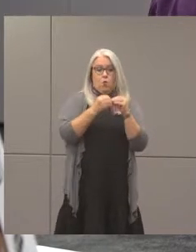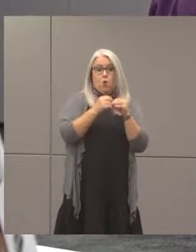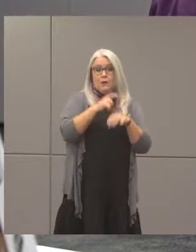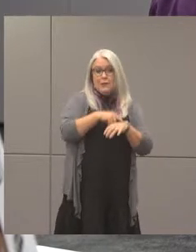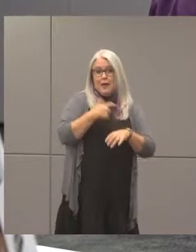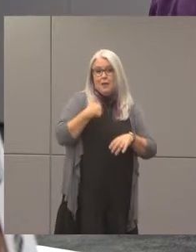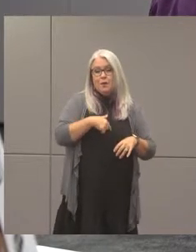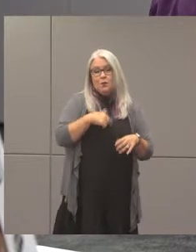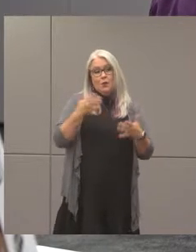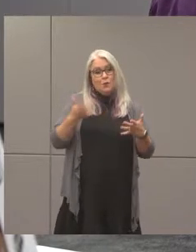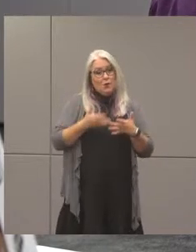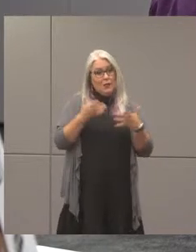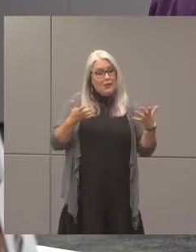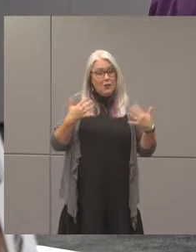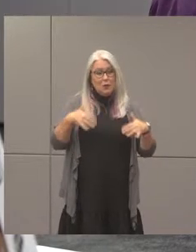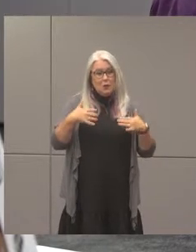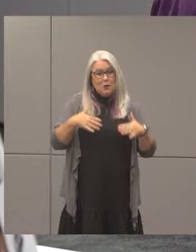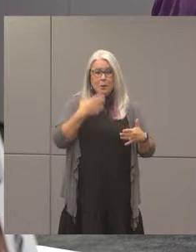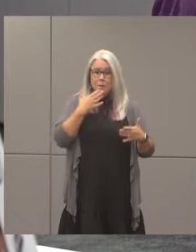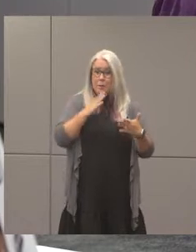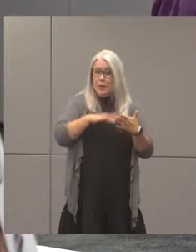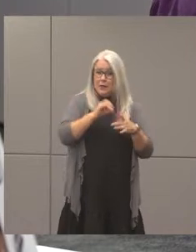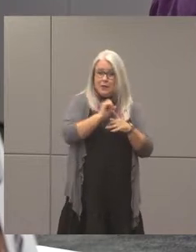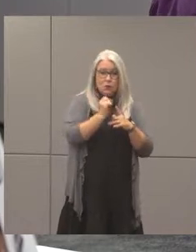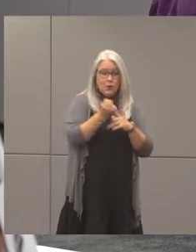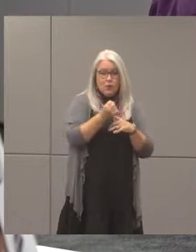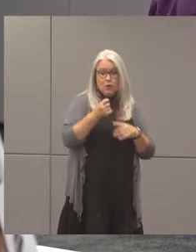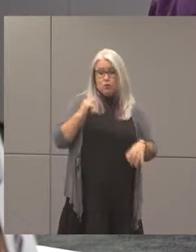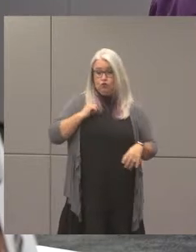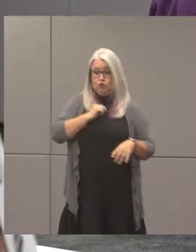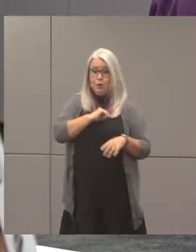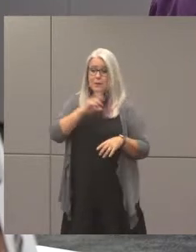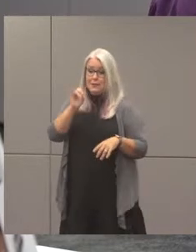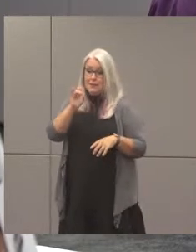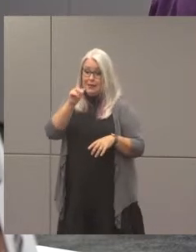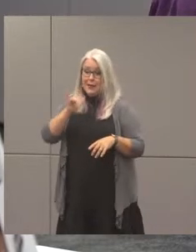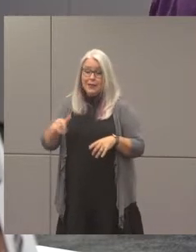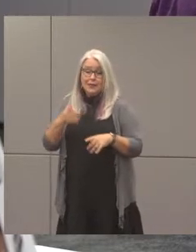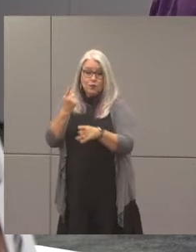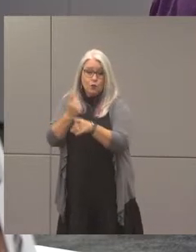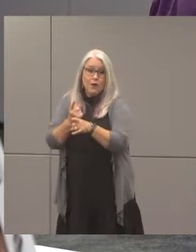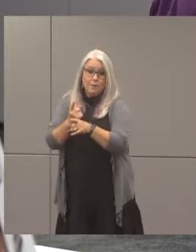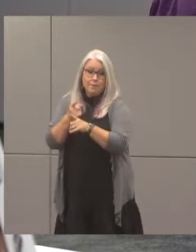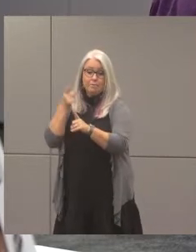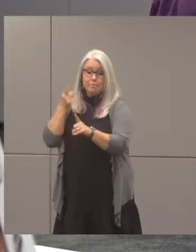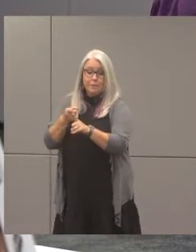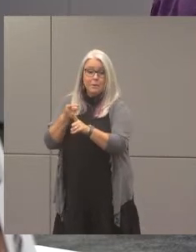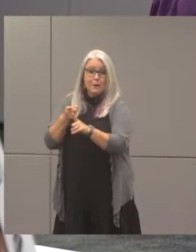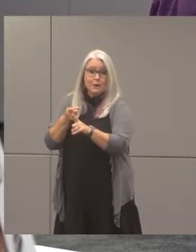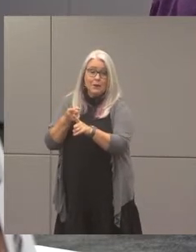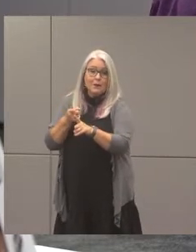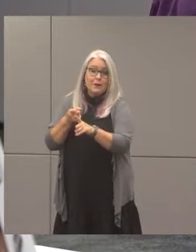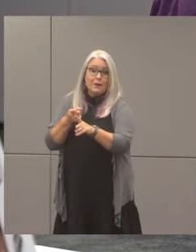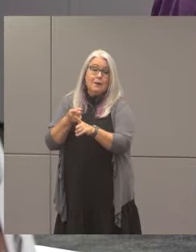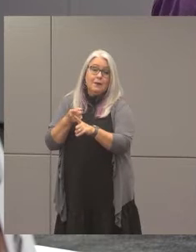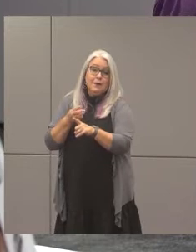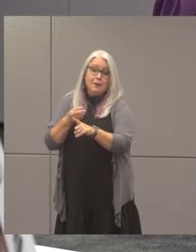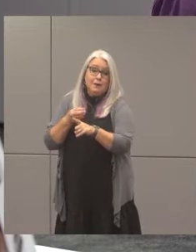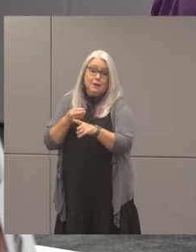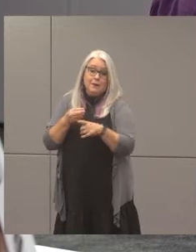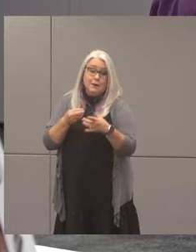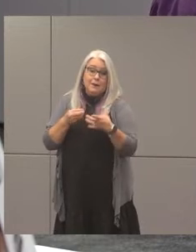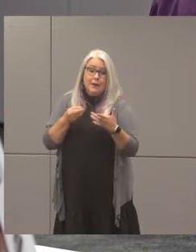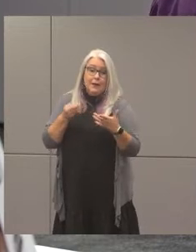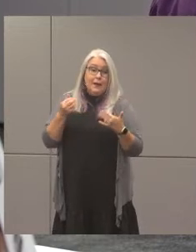were put in a bad spot. Now, Trustee Daly's right. Due diligence on that and